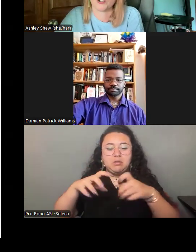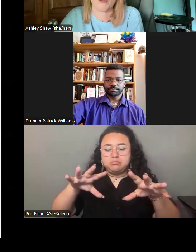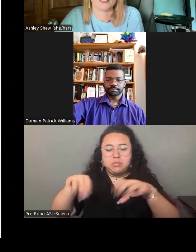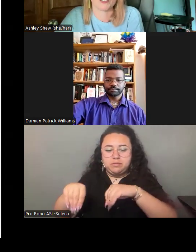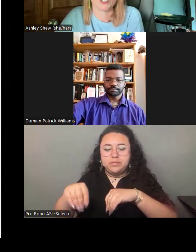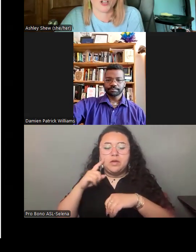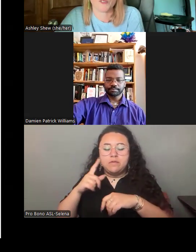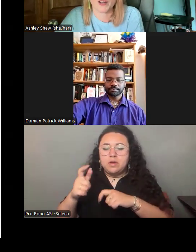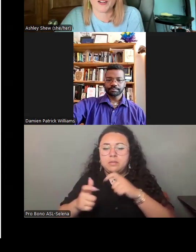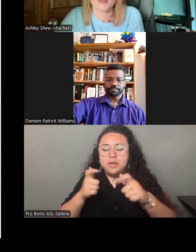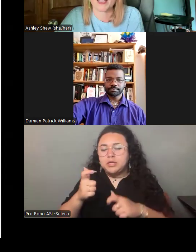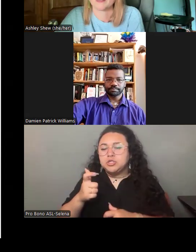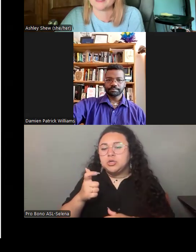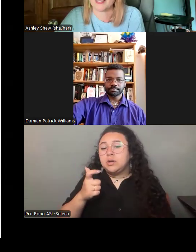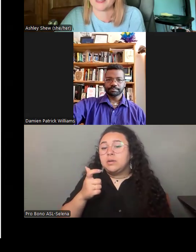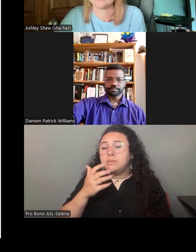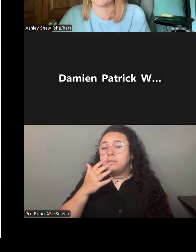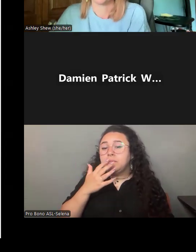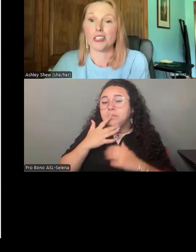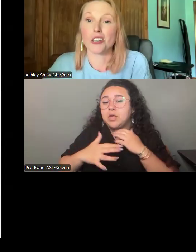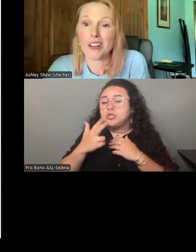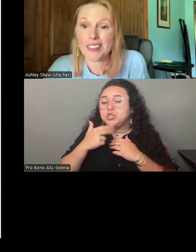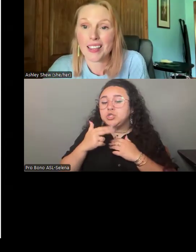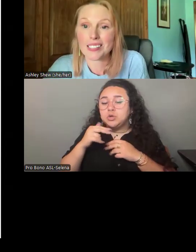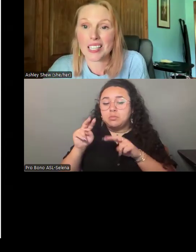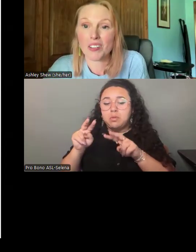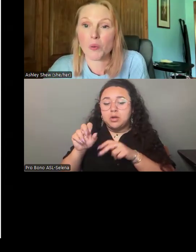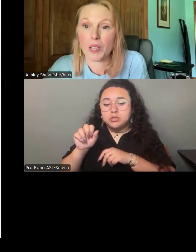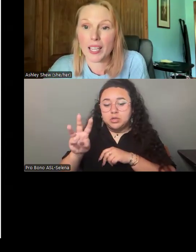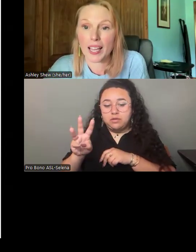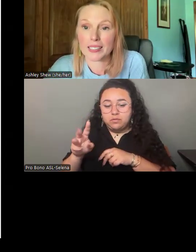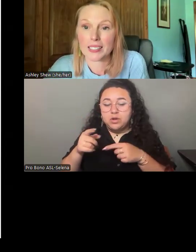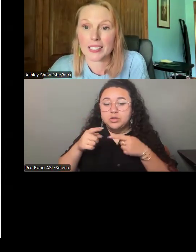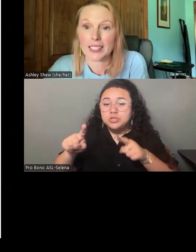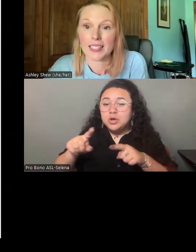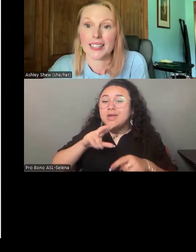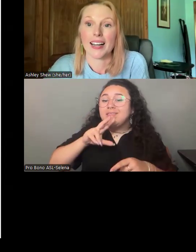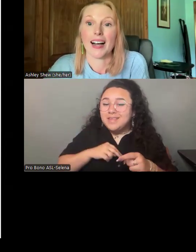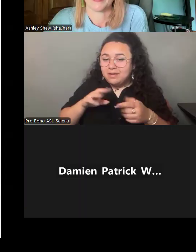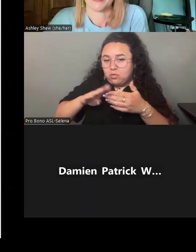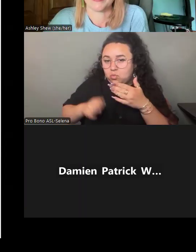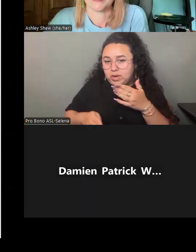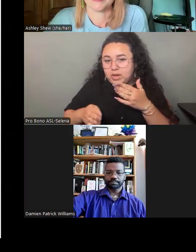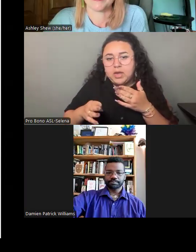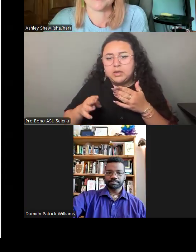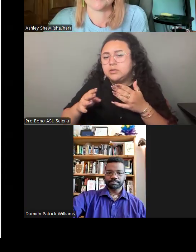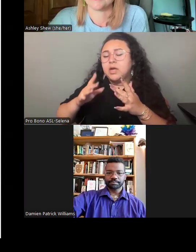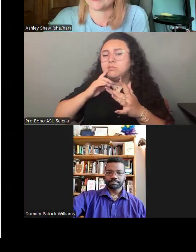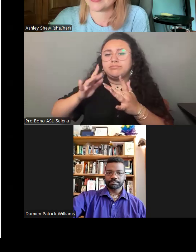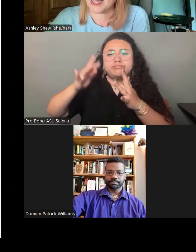blood sugar monitoring software. In this case, during Thanksgiving weekend,